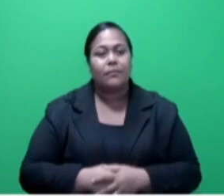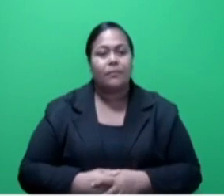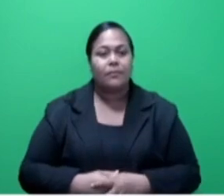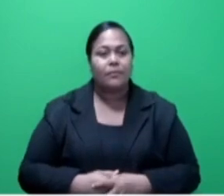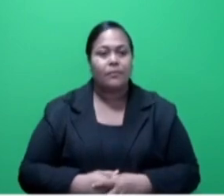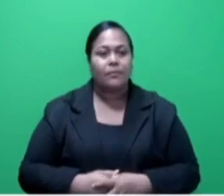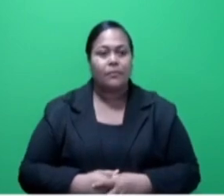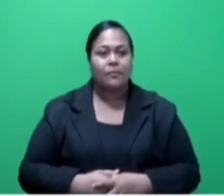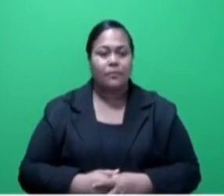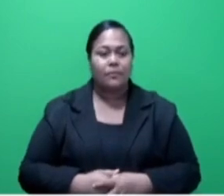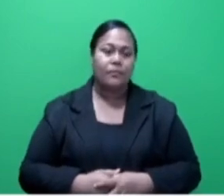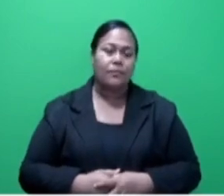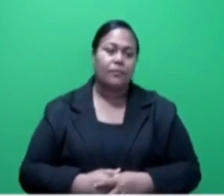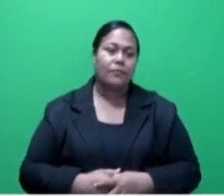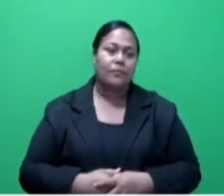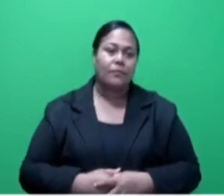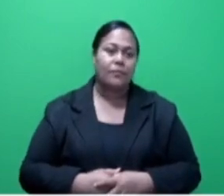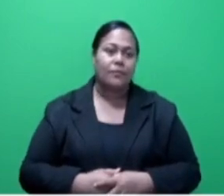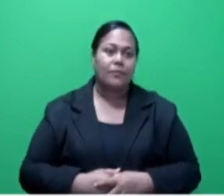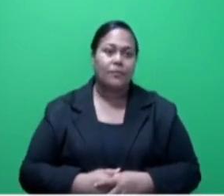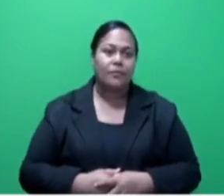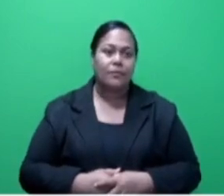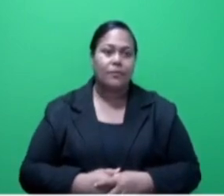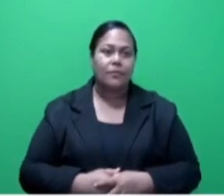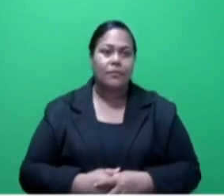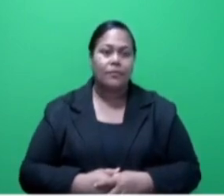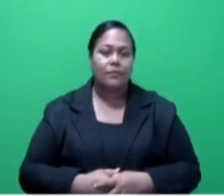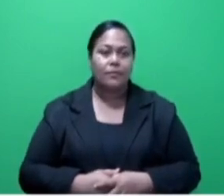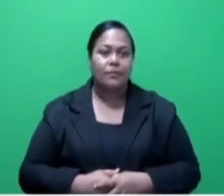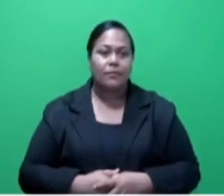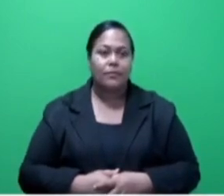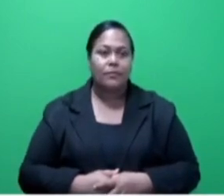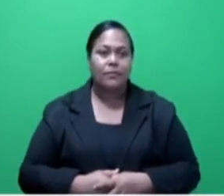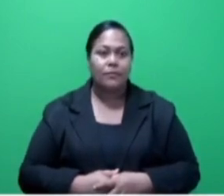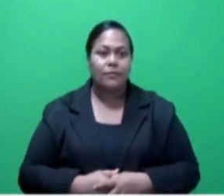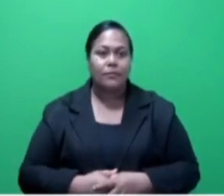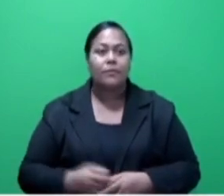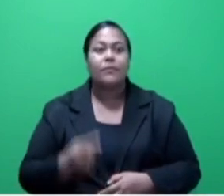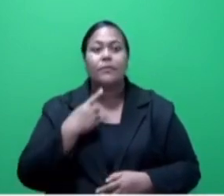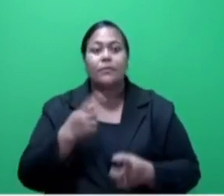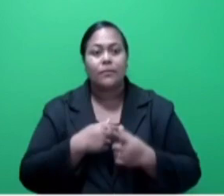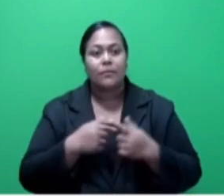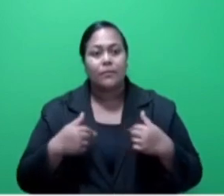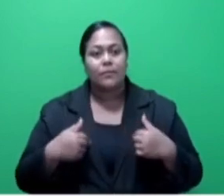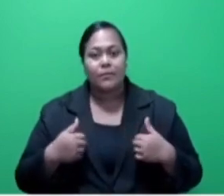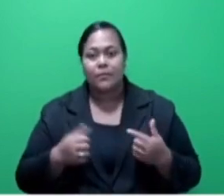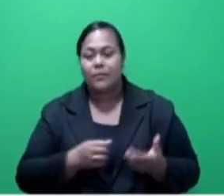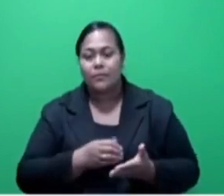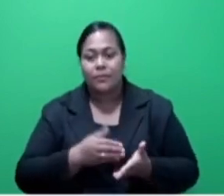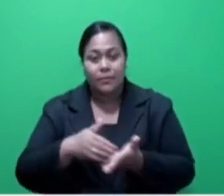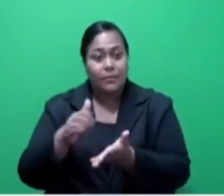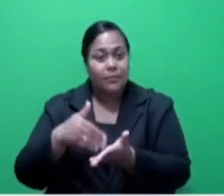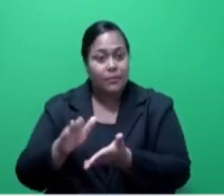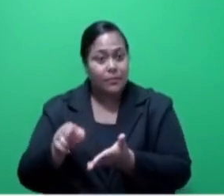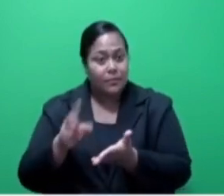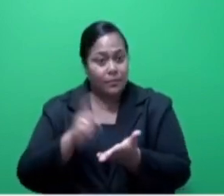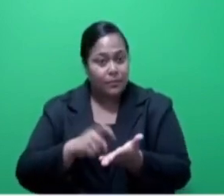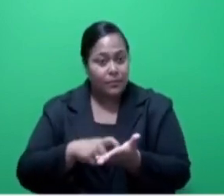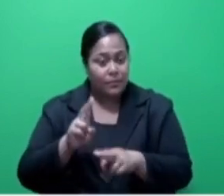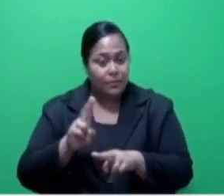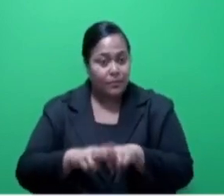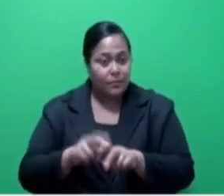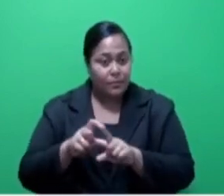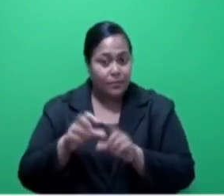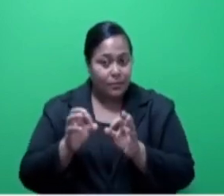was because we've been giving guarantees to FDB year in, year out, therefore we should stop giving them guarantees. The